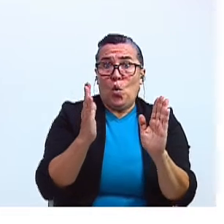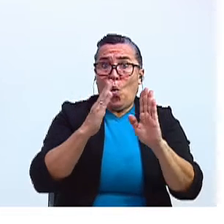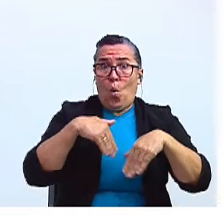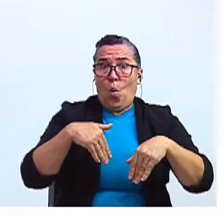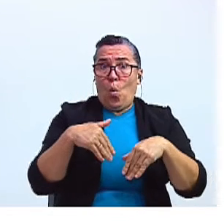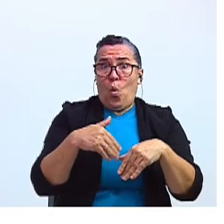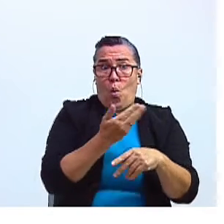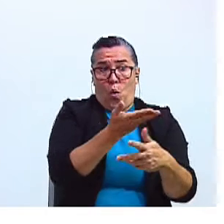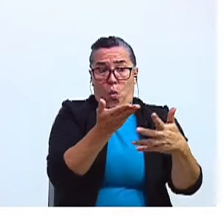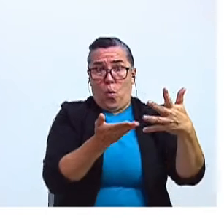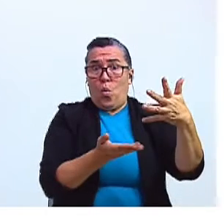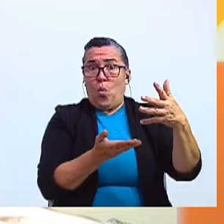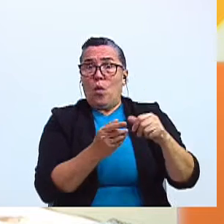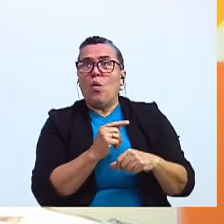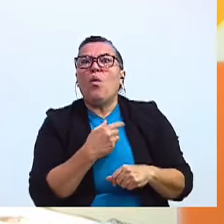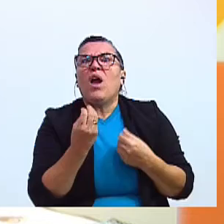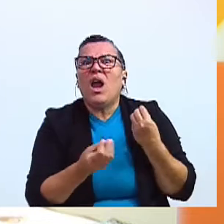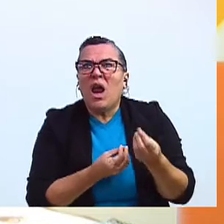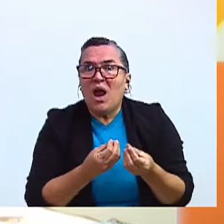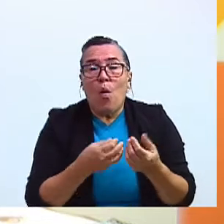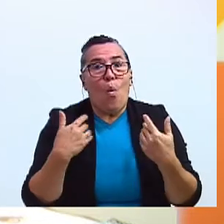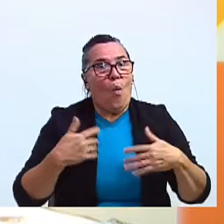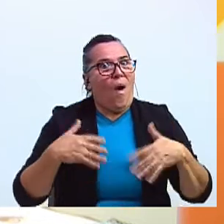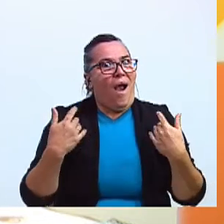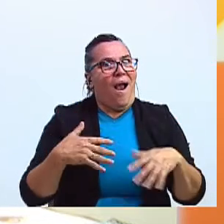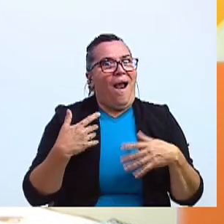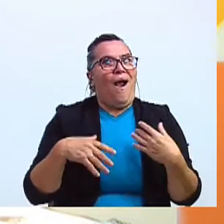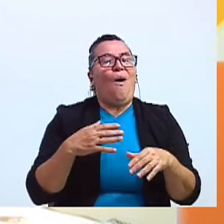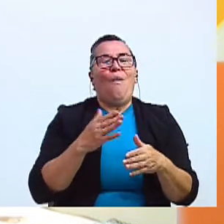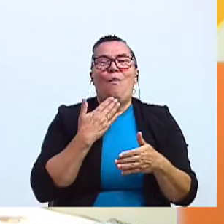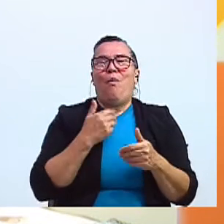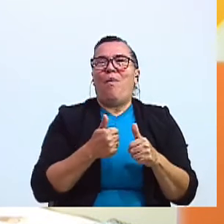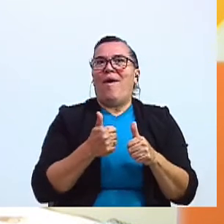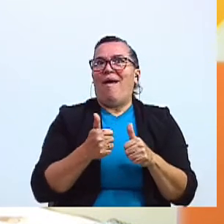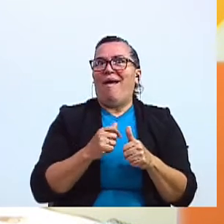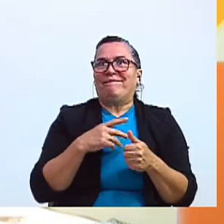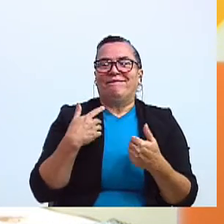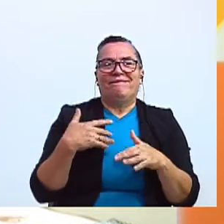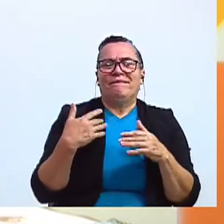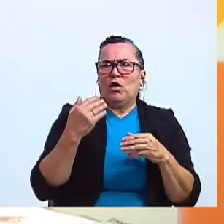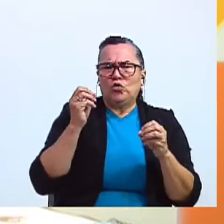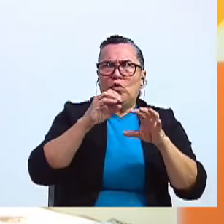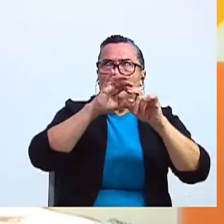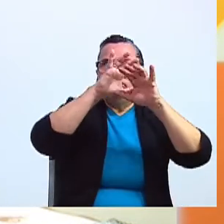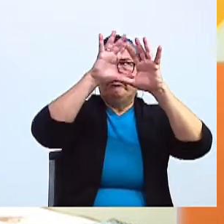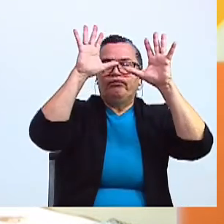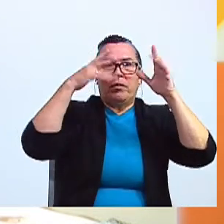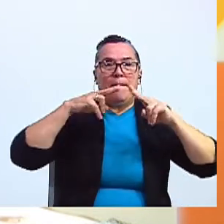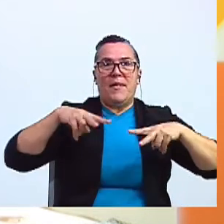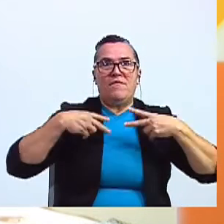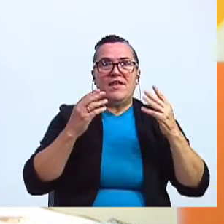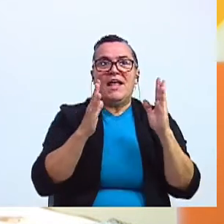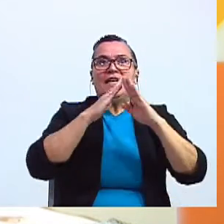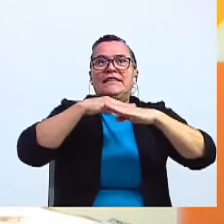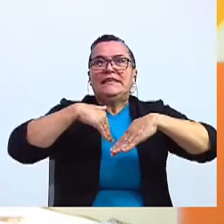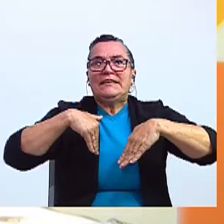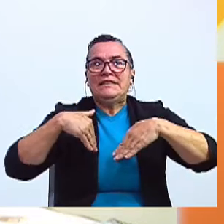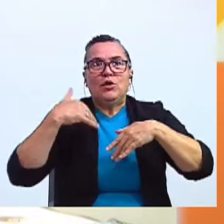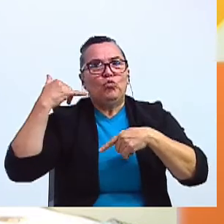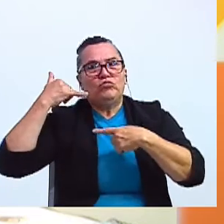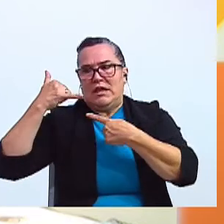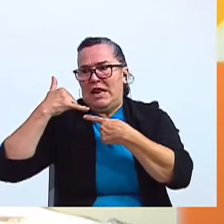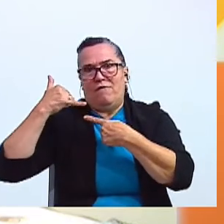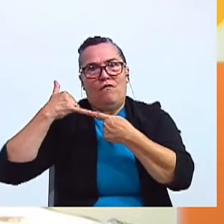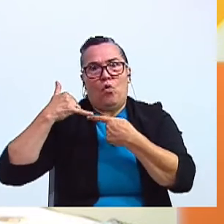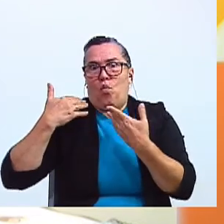them? Oh my God, okay, very good. You know, I cannot imagine my life without having a cell phone.